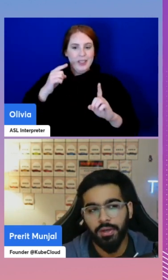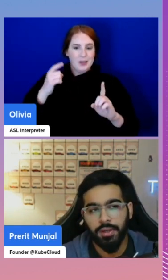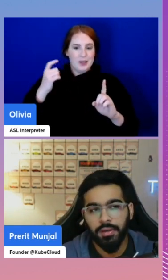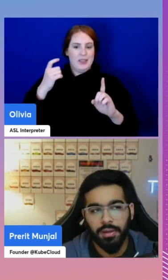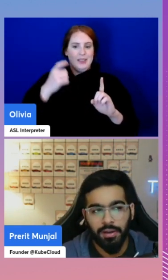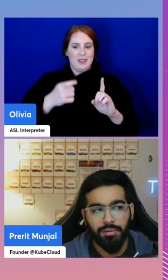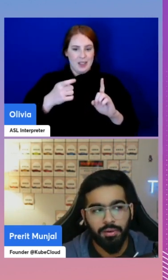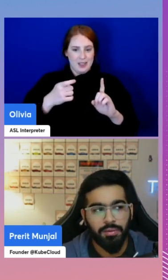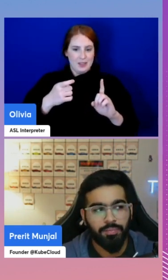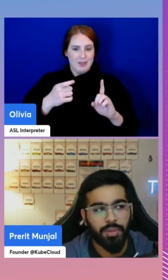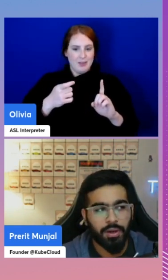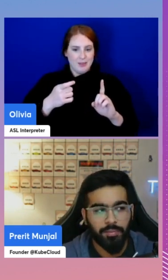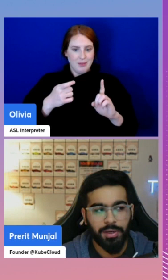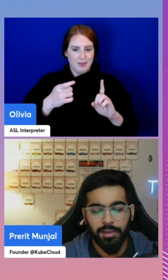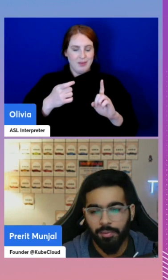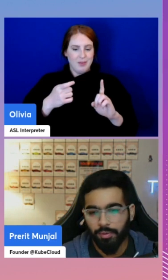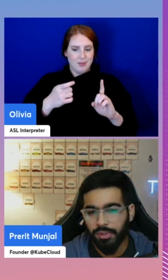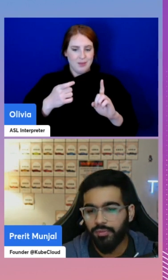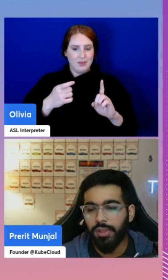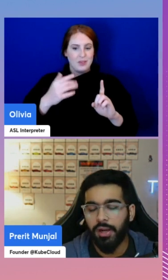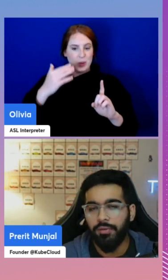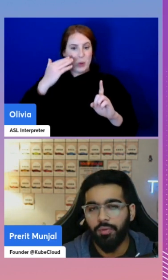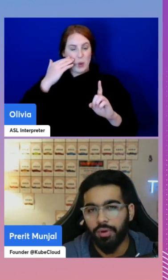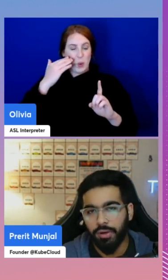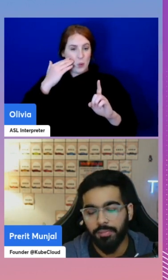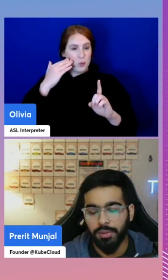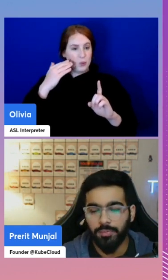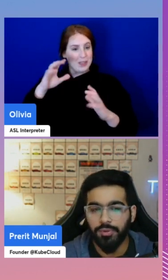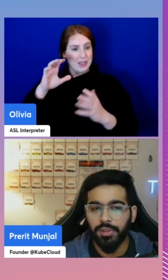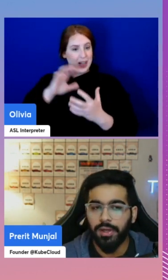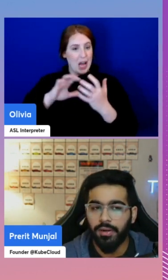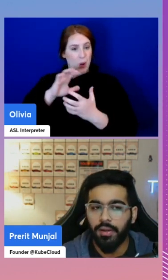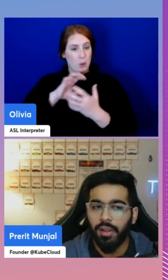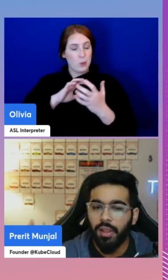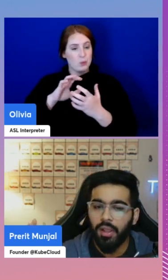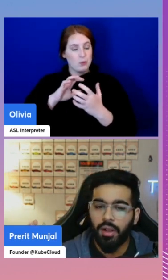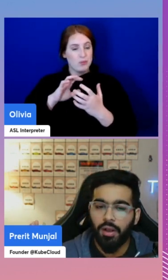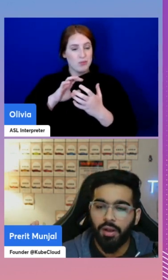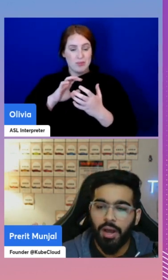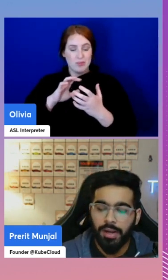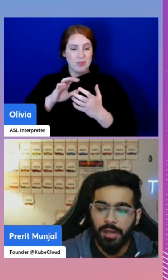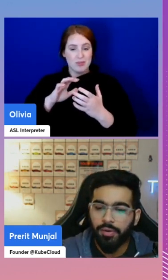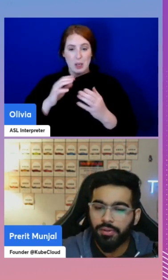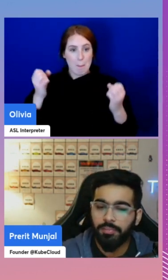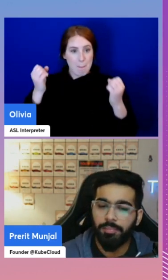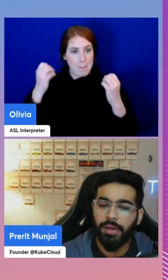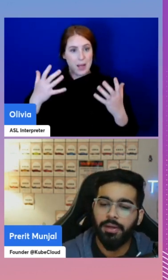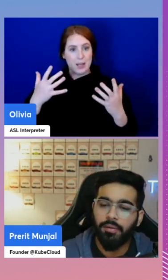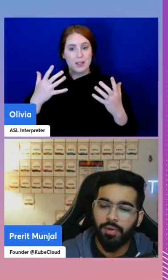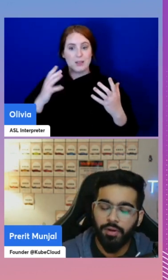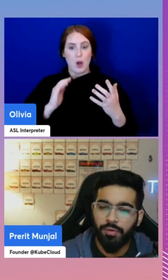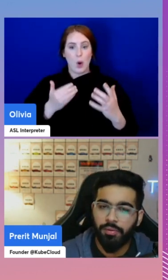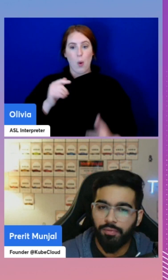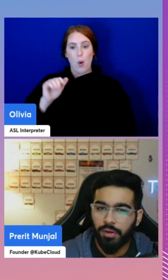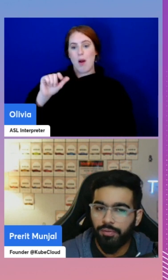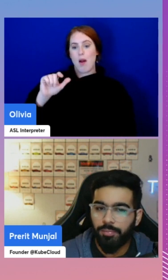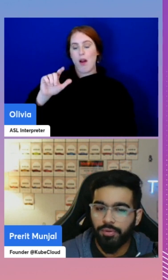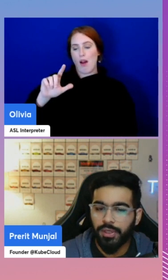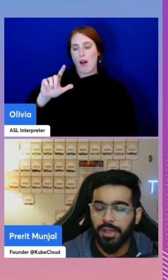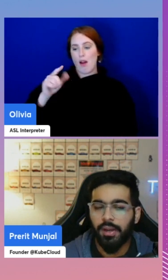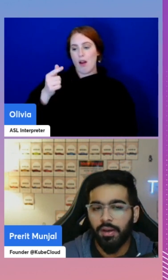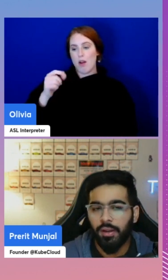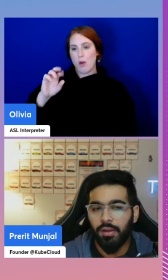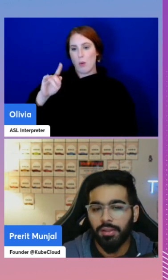as we know that in cloud there are multiple projects. We had 400 plus project, and our algorithm picked